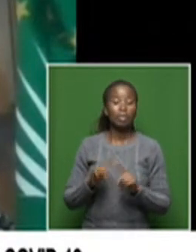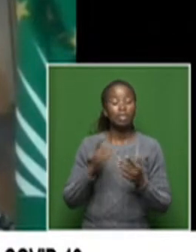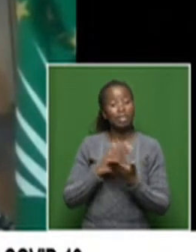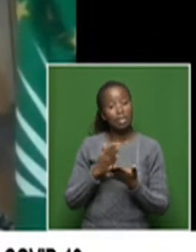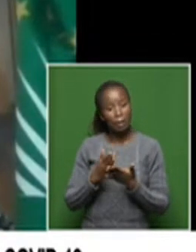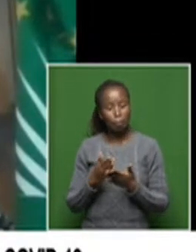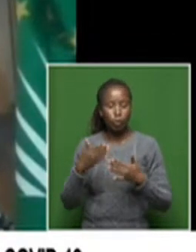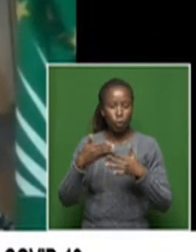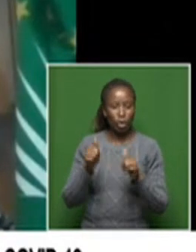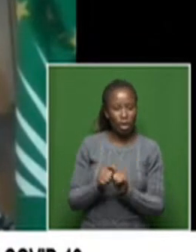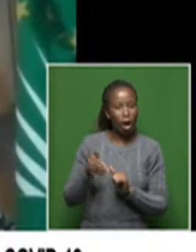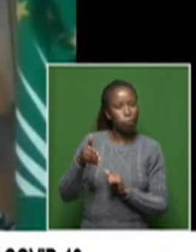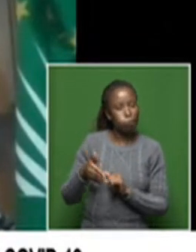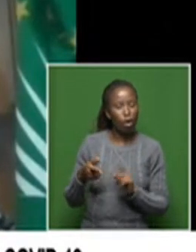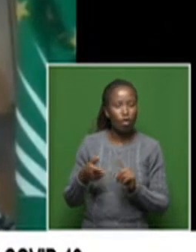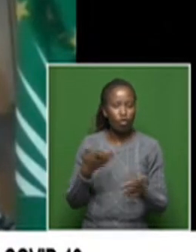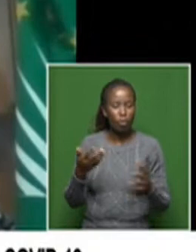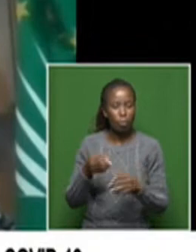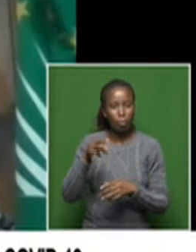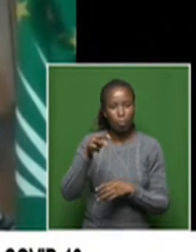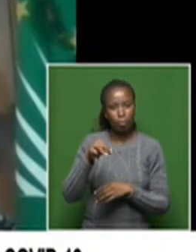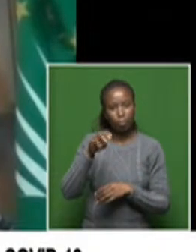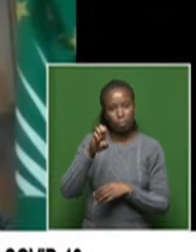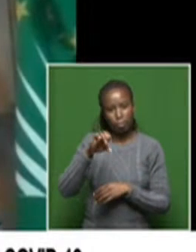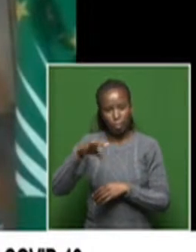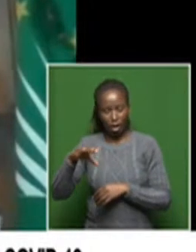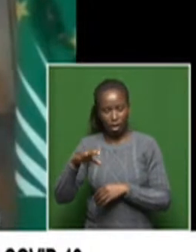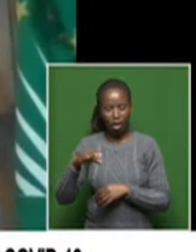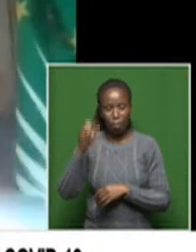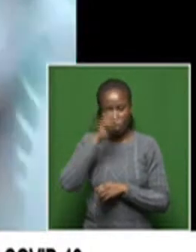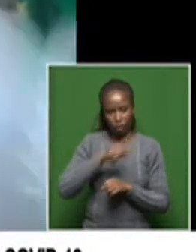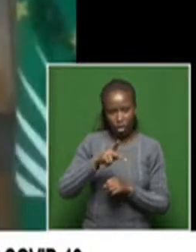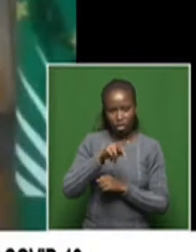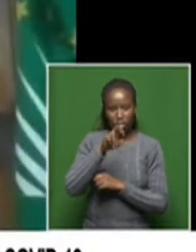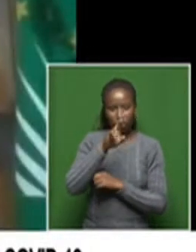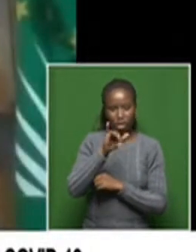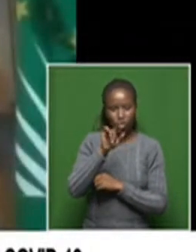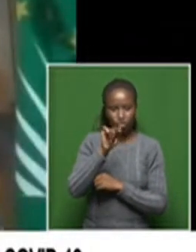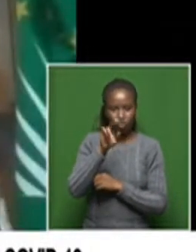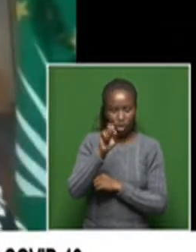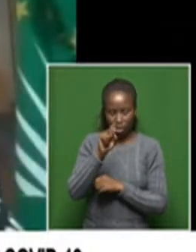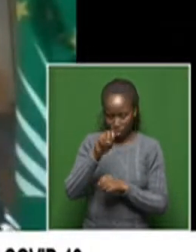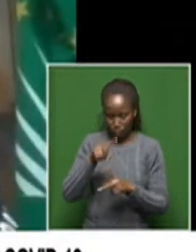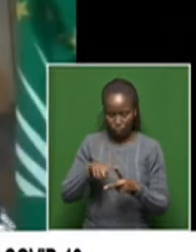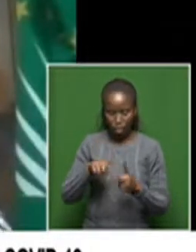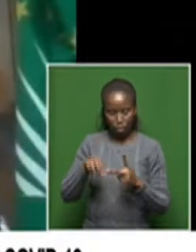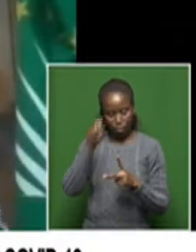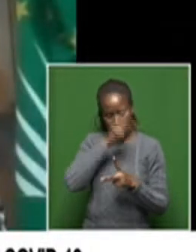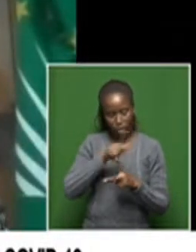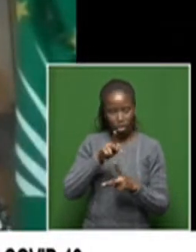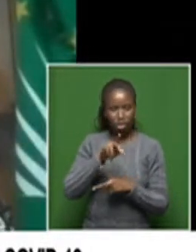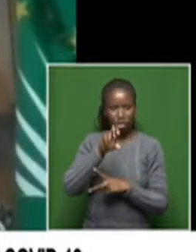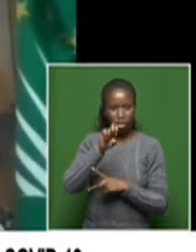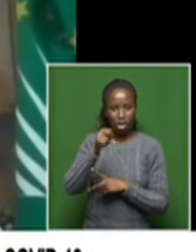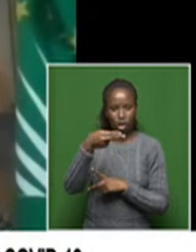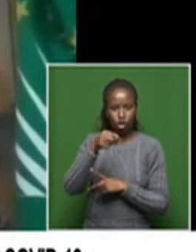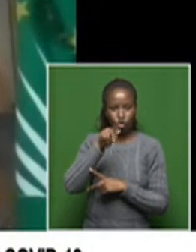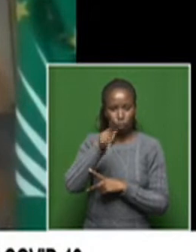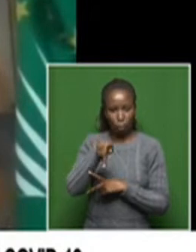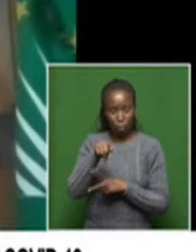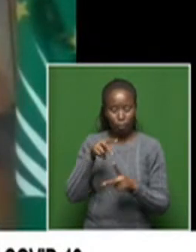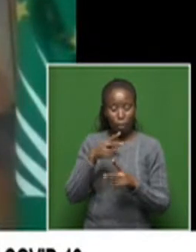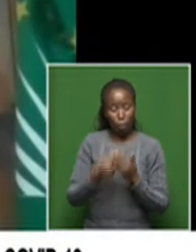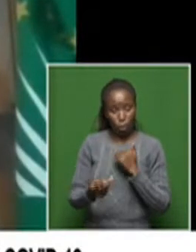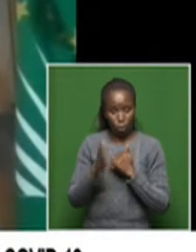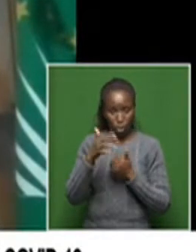both Professor Reed and Professor Schwab will be able to assist us in